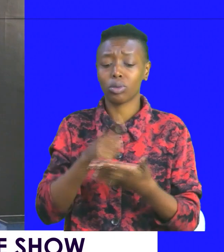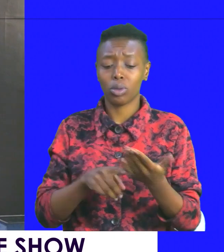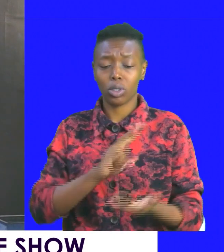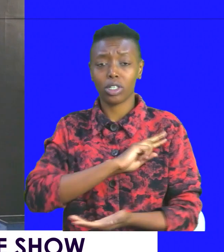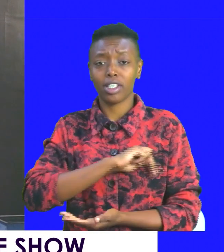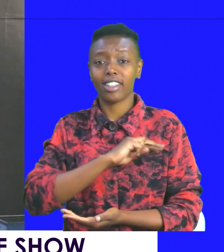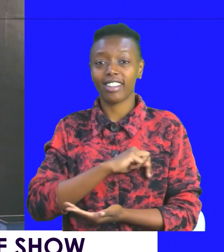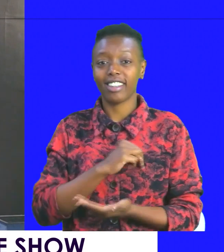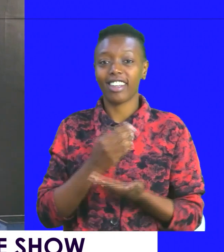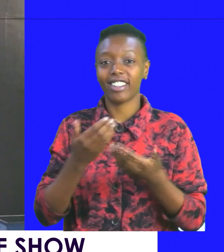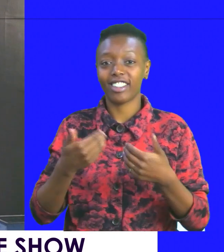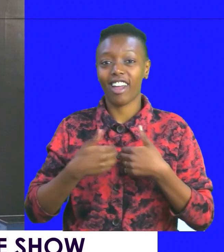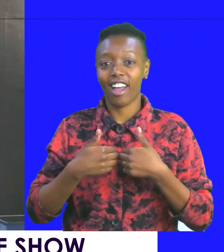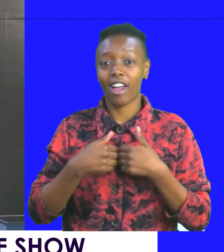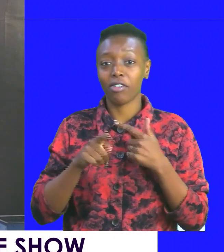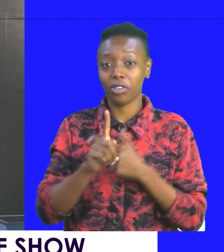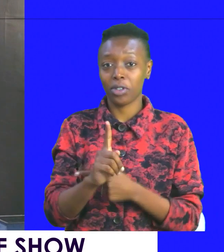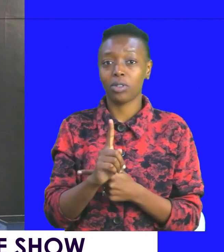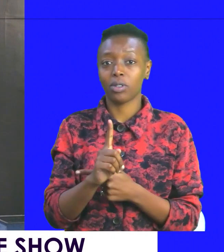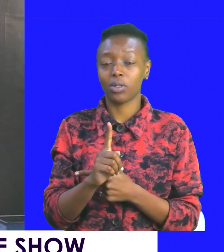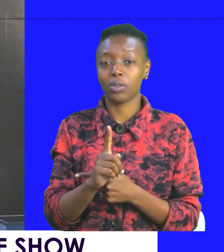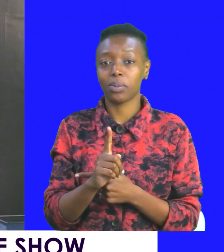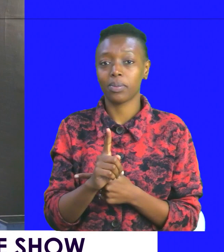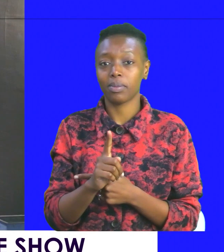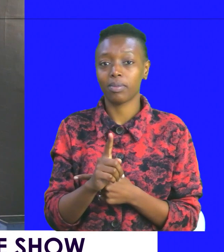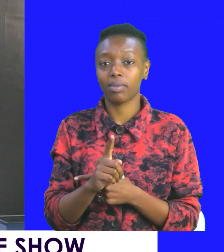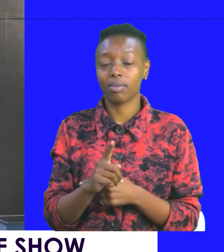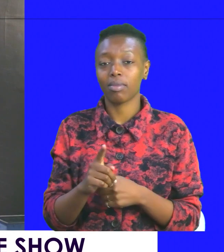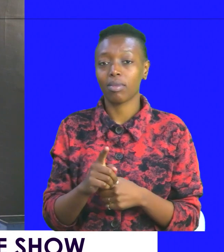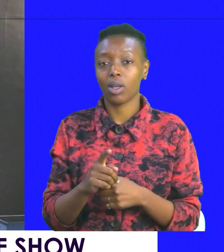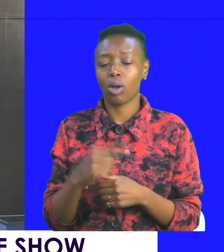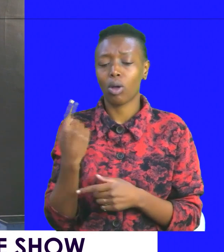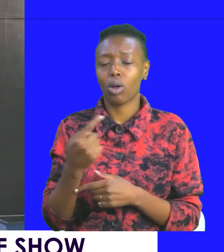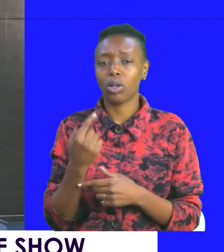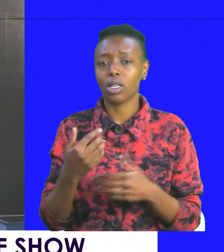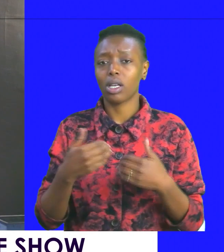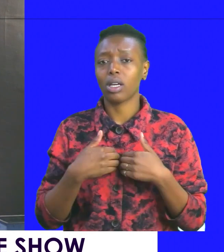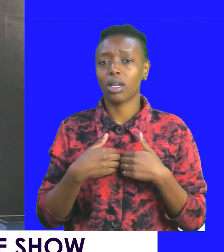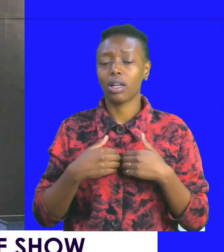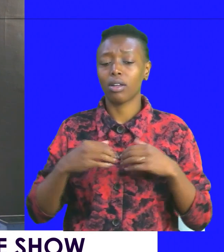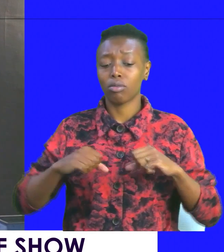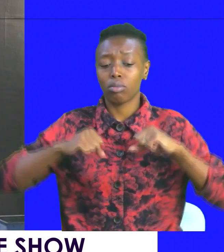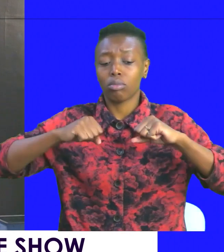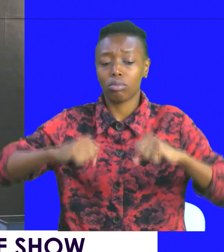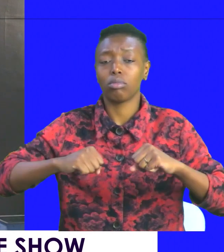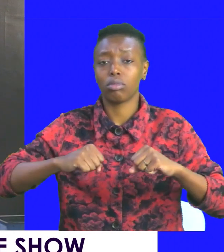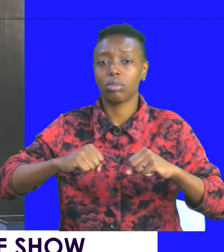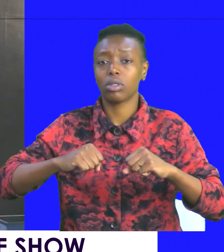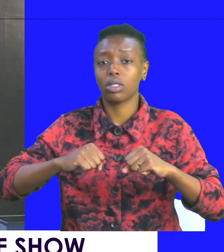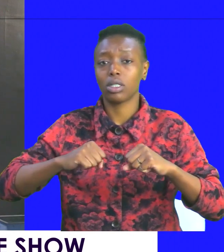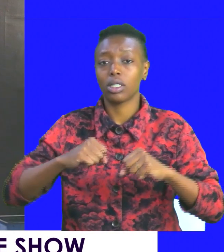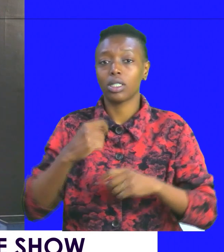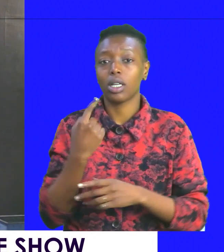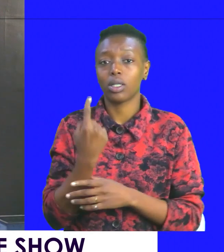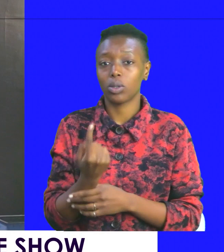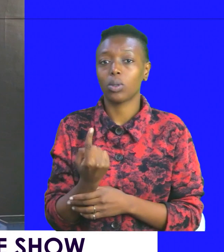way, there is no other leaders that you have. It is these leaders that we have. There is no other gift of neighbors